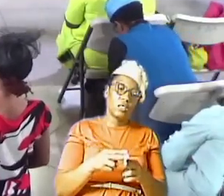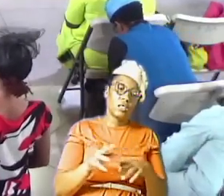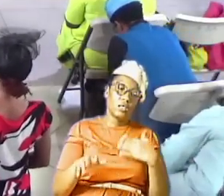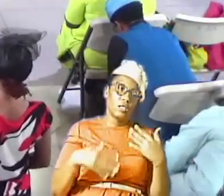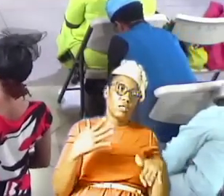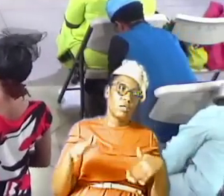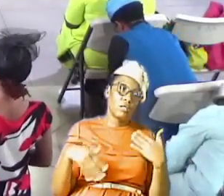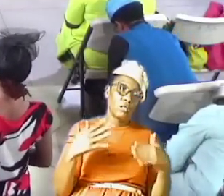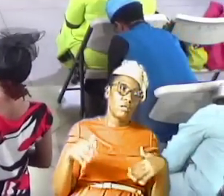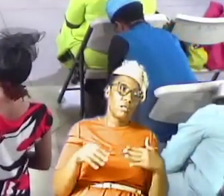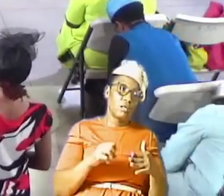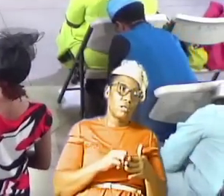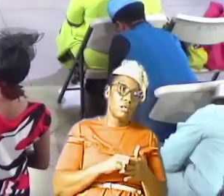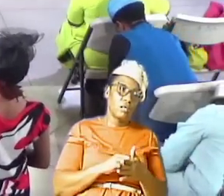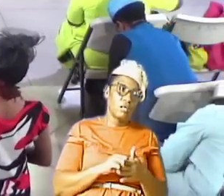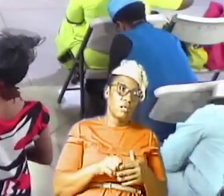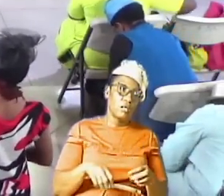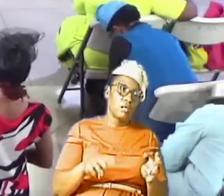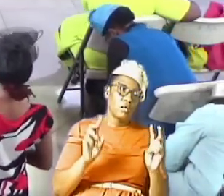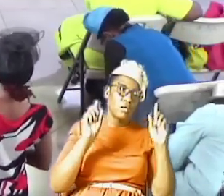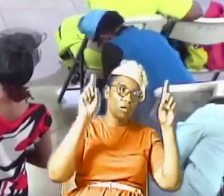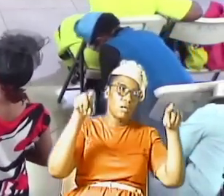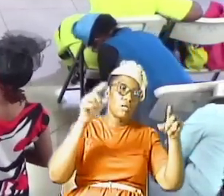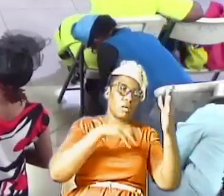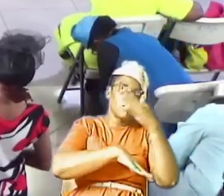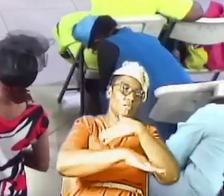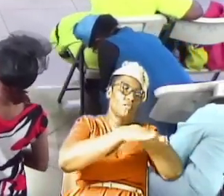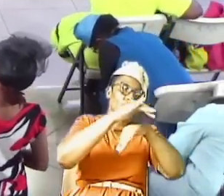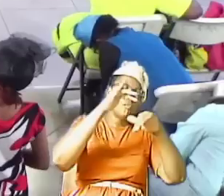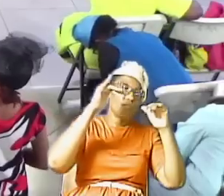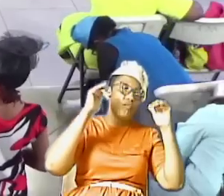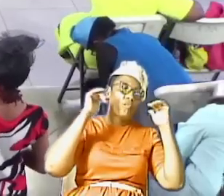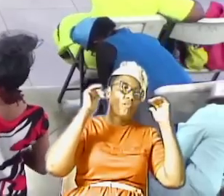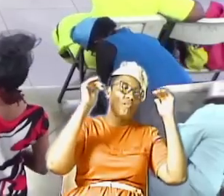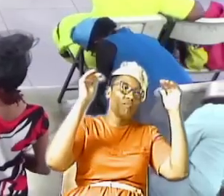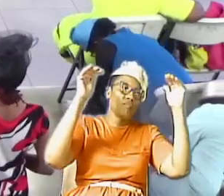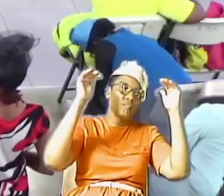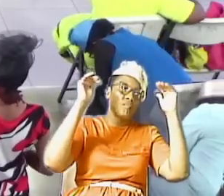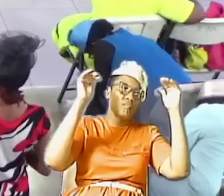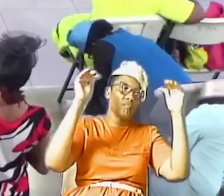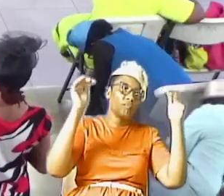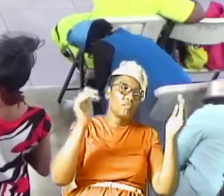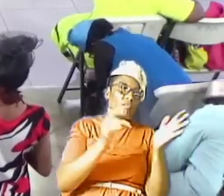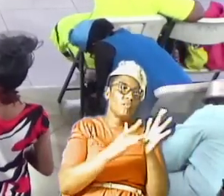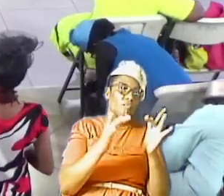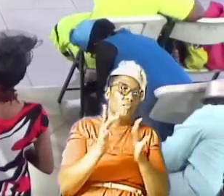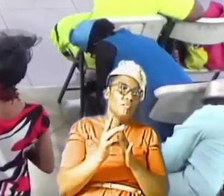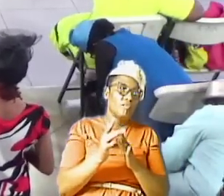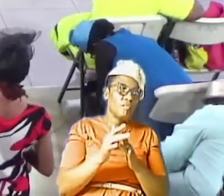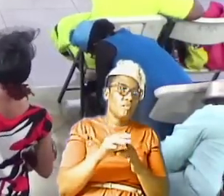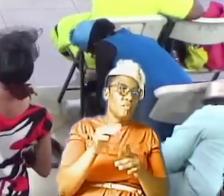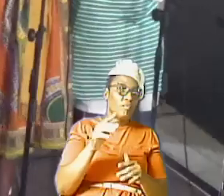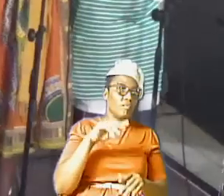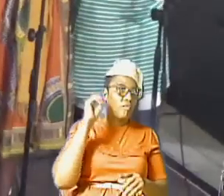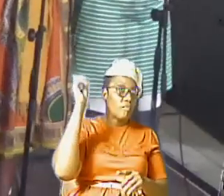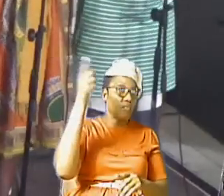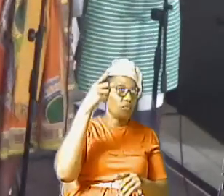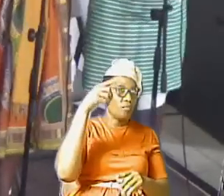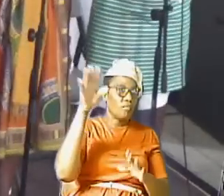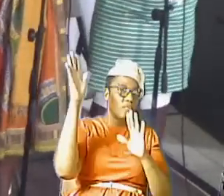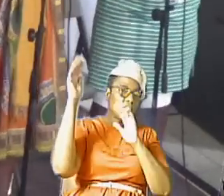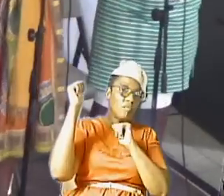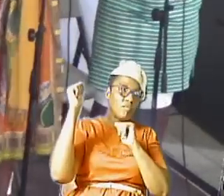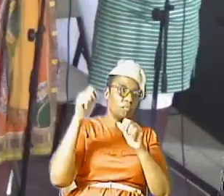I'm a glad pilgrim on my way, going to glory land. Jesus, my